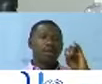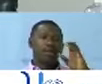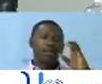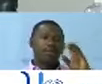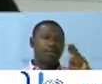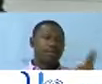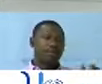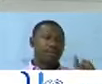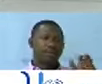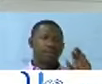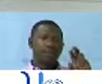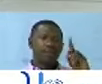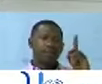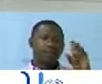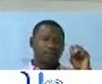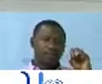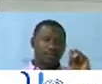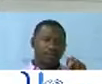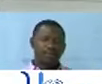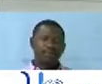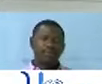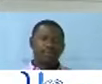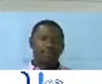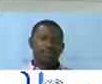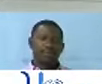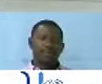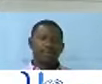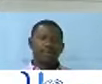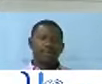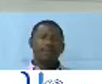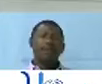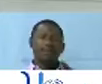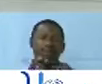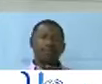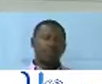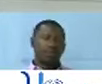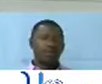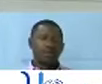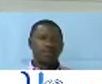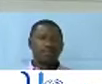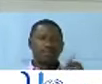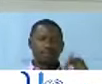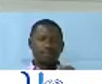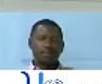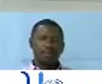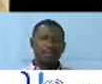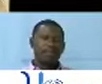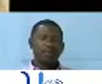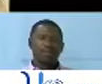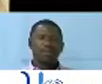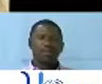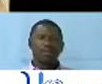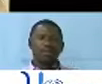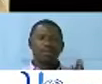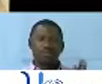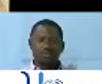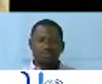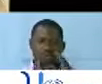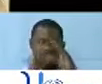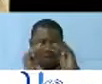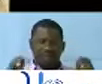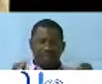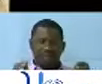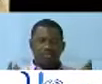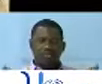afterwards, just to go back, we did have a meeting in our office, which is a smaller space, and that is, I mean, then that's